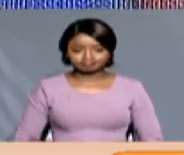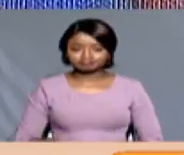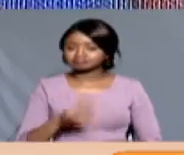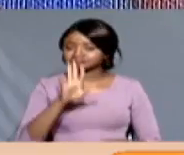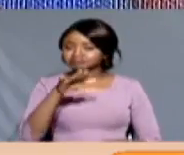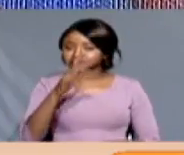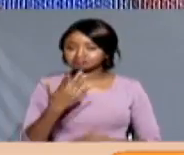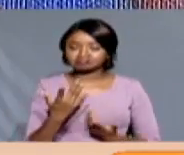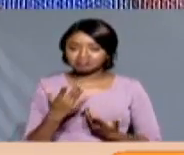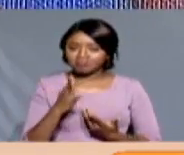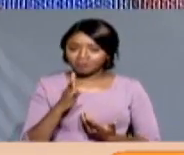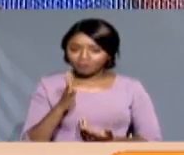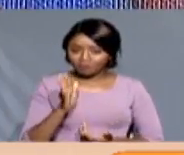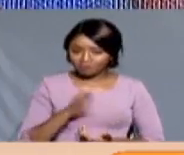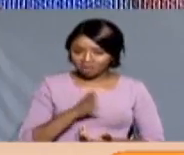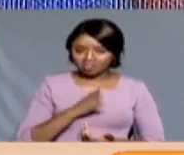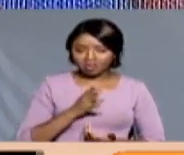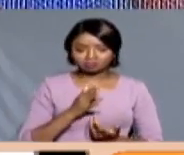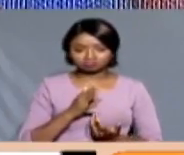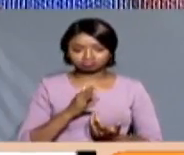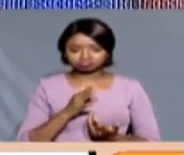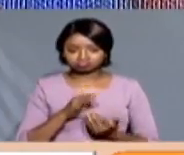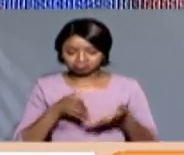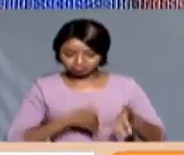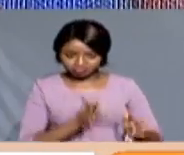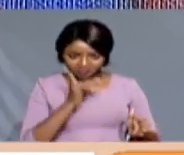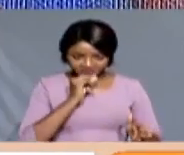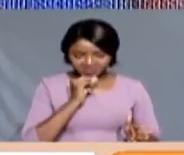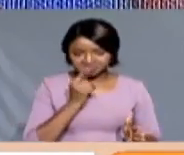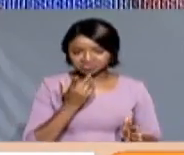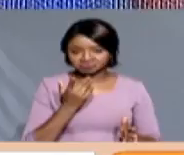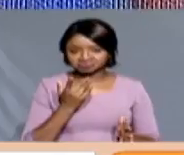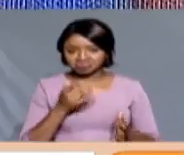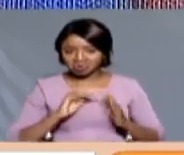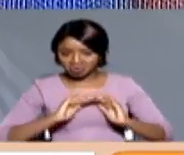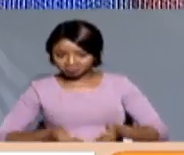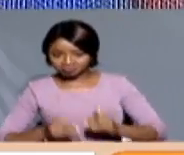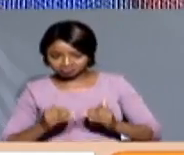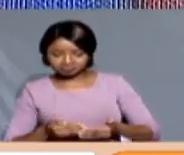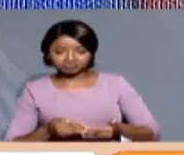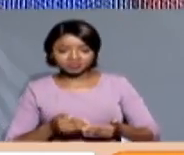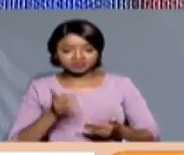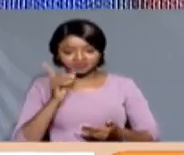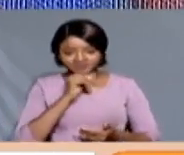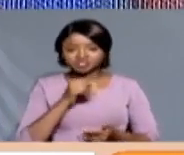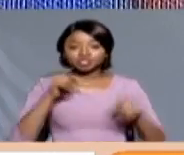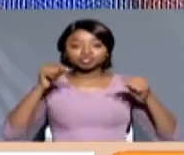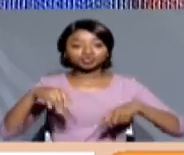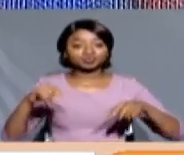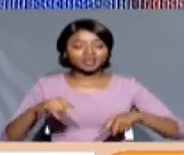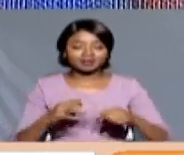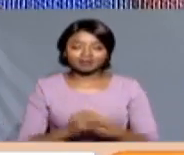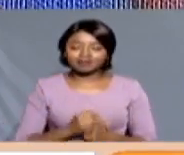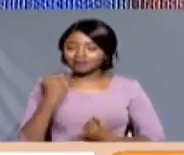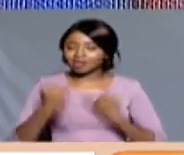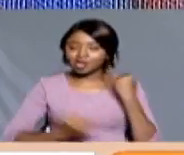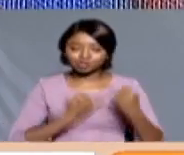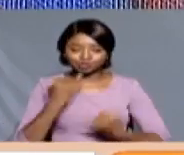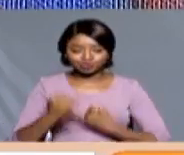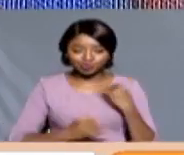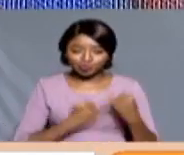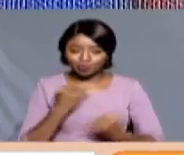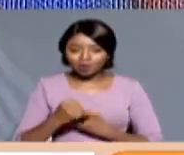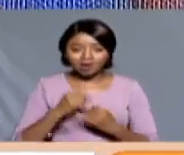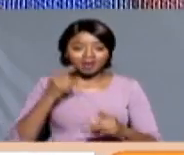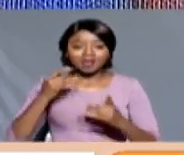Now, hundreds of mothers and expectant women were today treated to Kisumu's inaugural baby expo that sought to